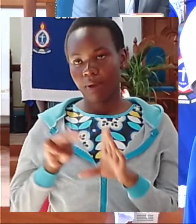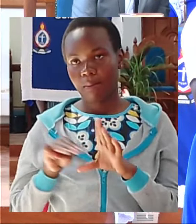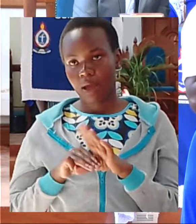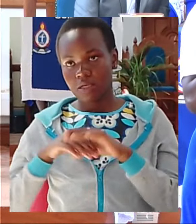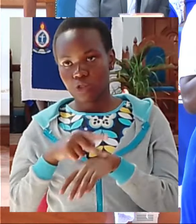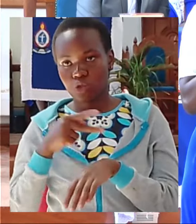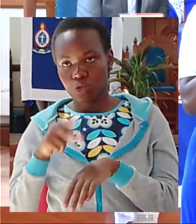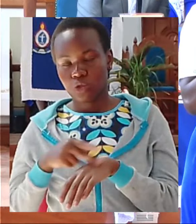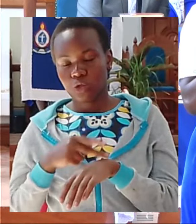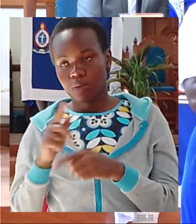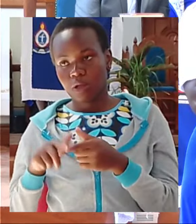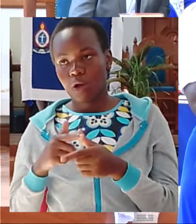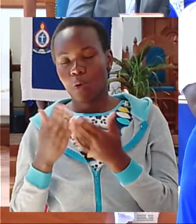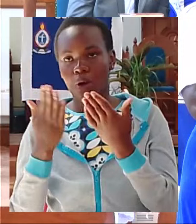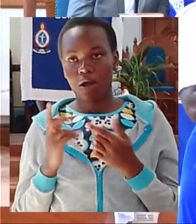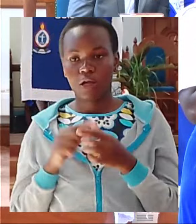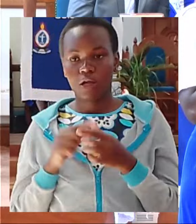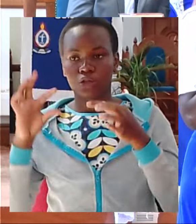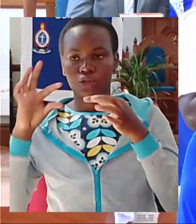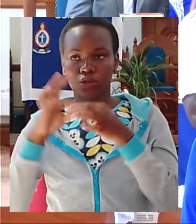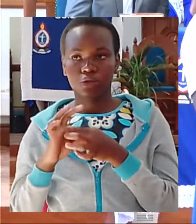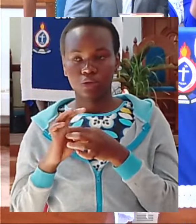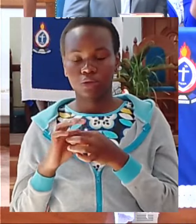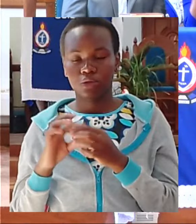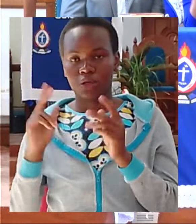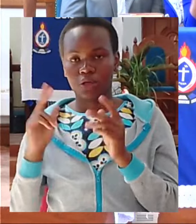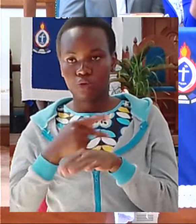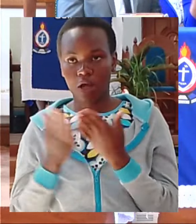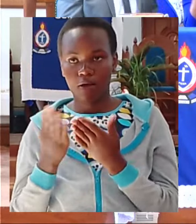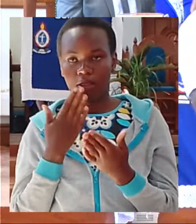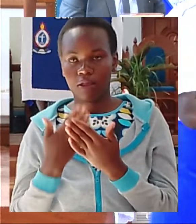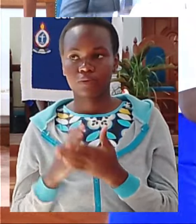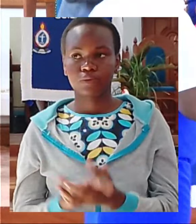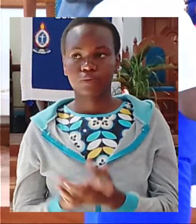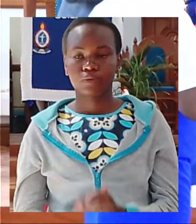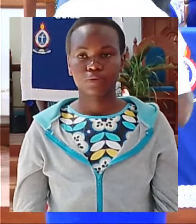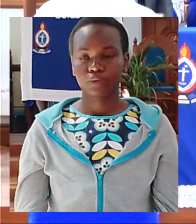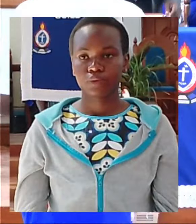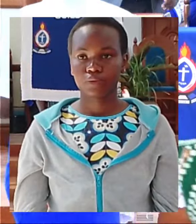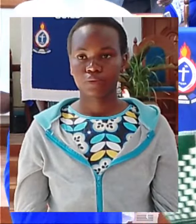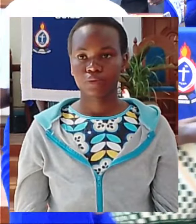You're also most welcome. You may join us during the Kikuyu service. Thank you very much.